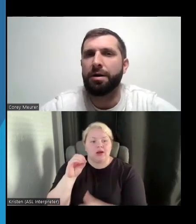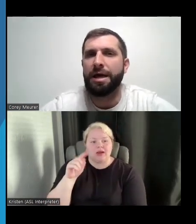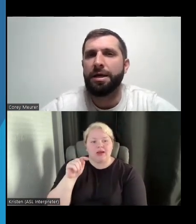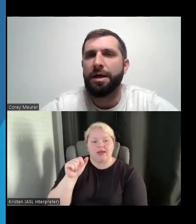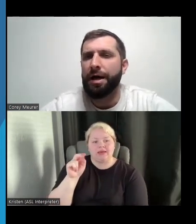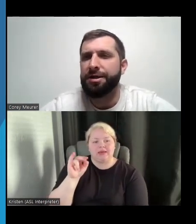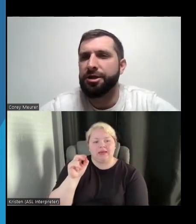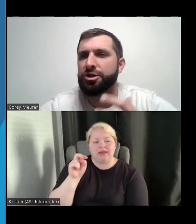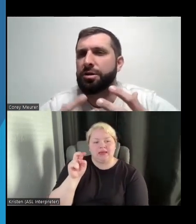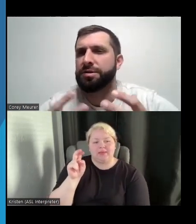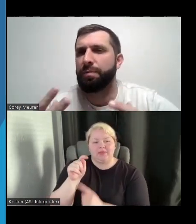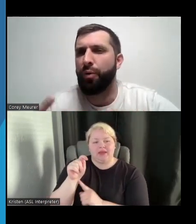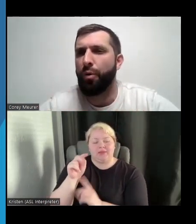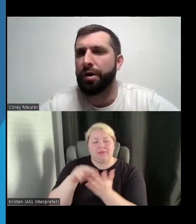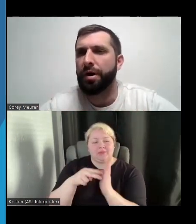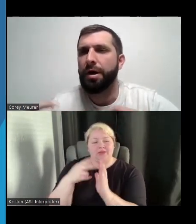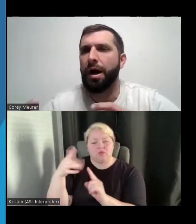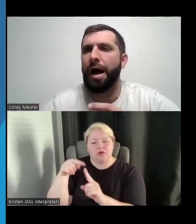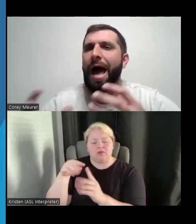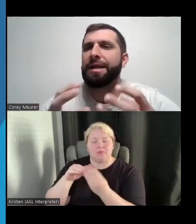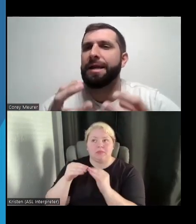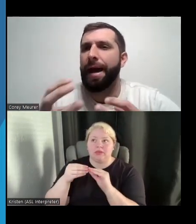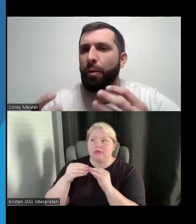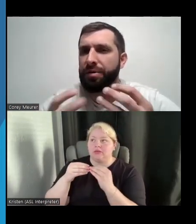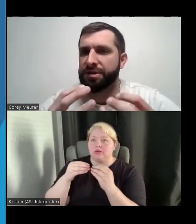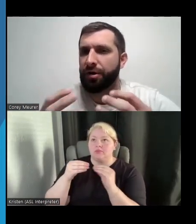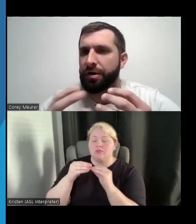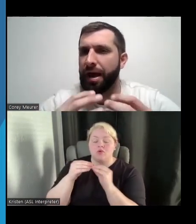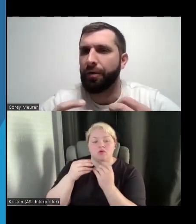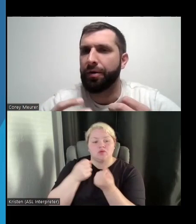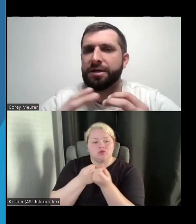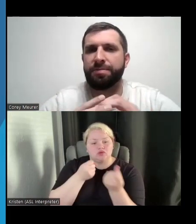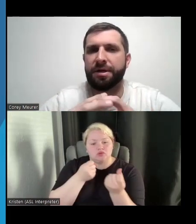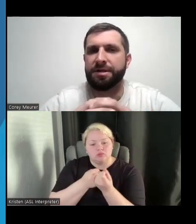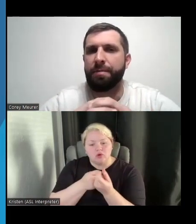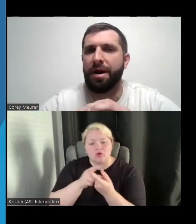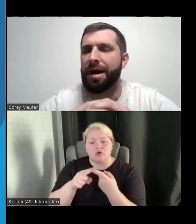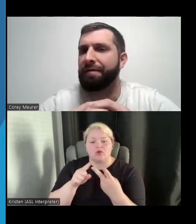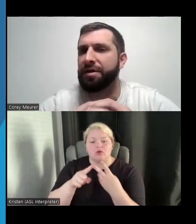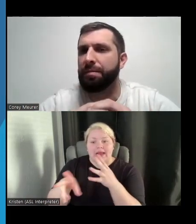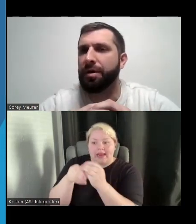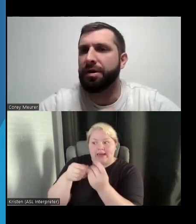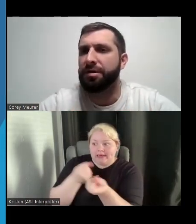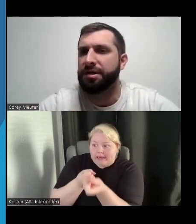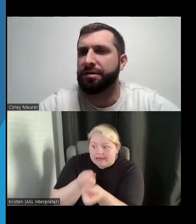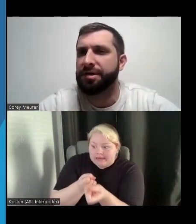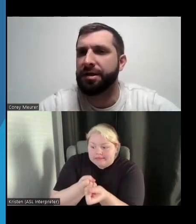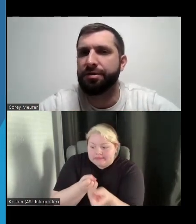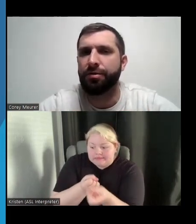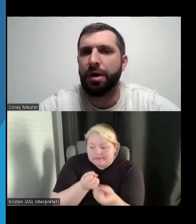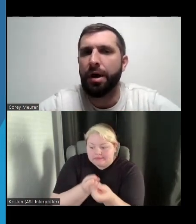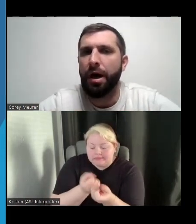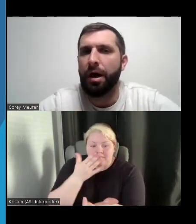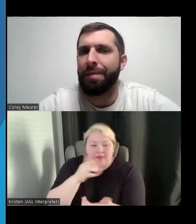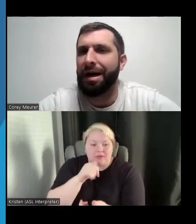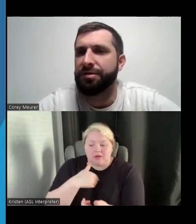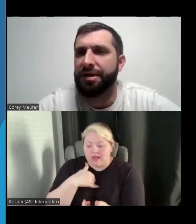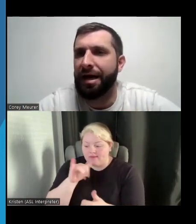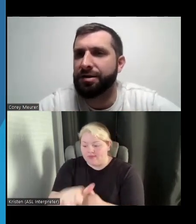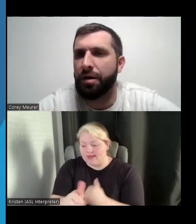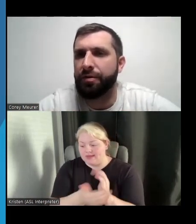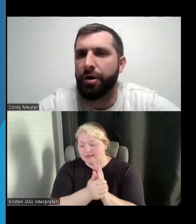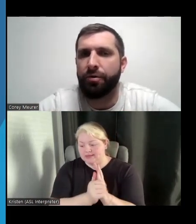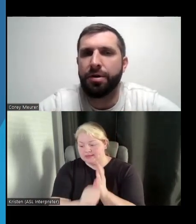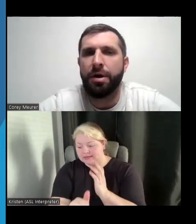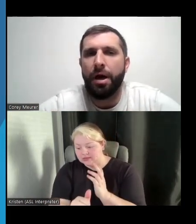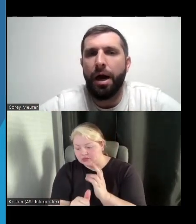talking about like additional support, added help in certain areas because they may not have the ability or skill set to master a